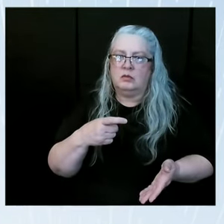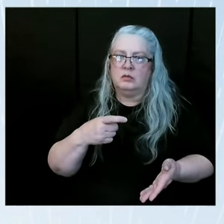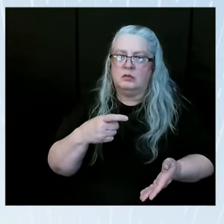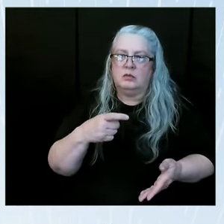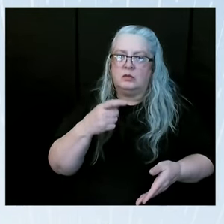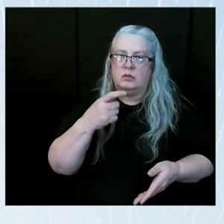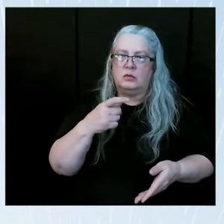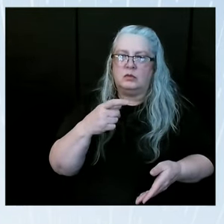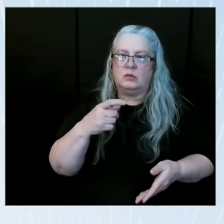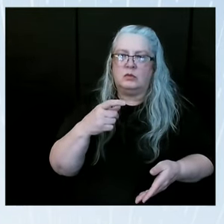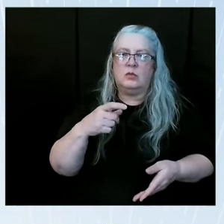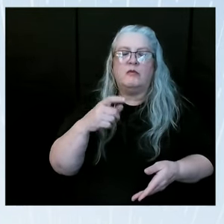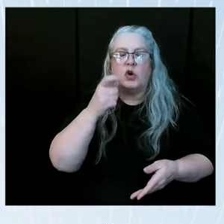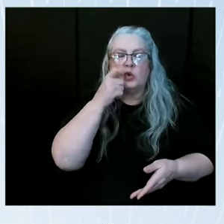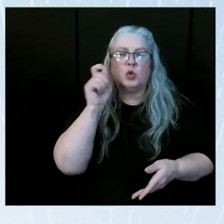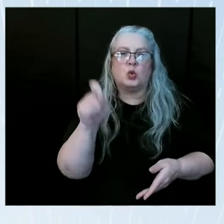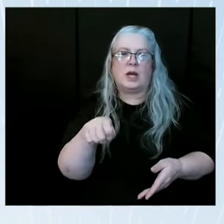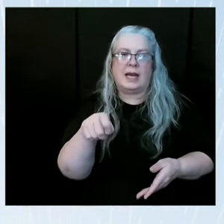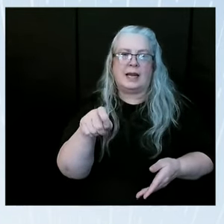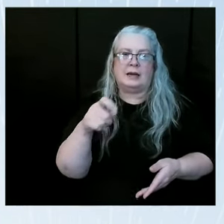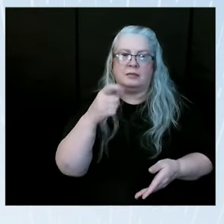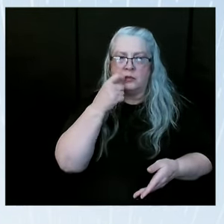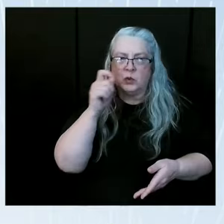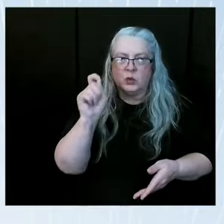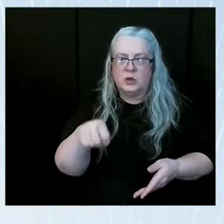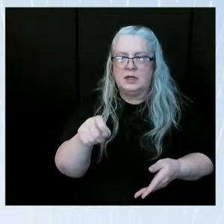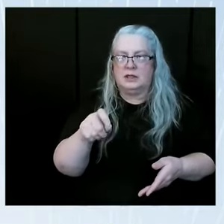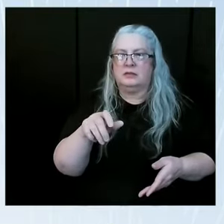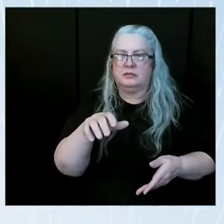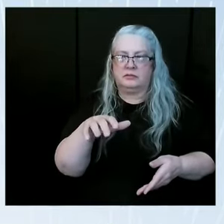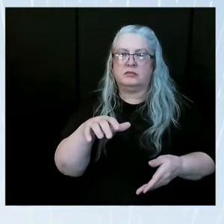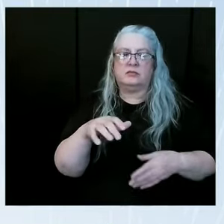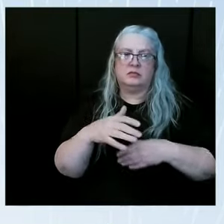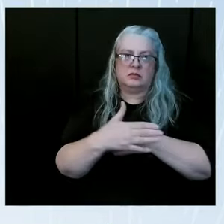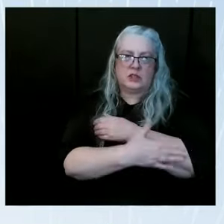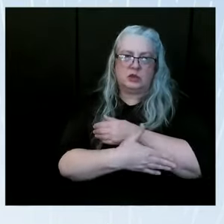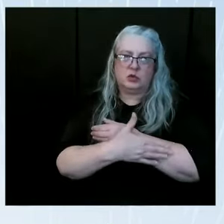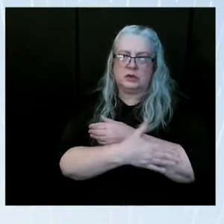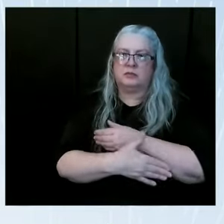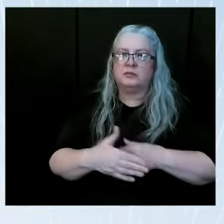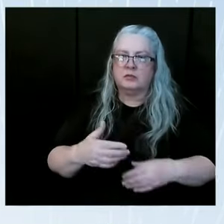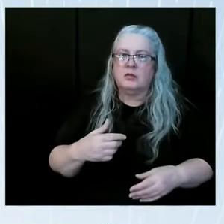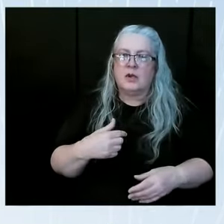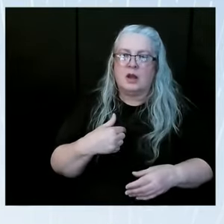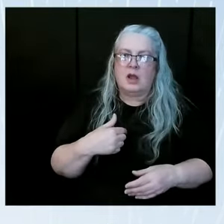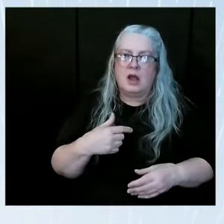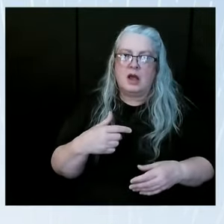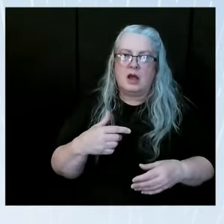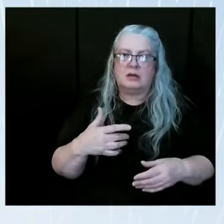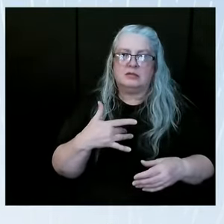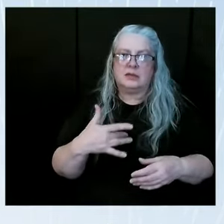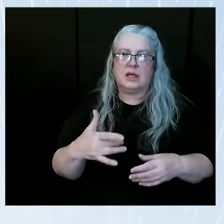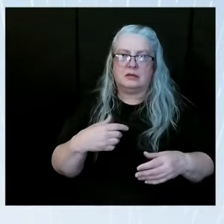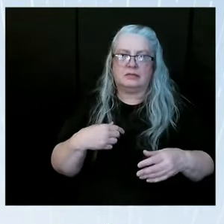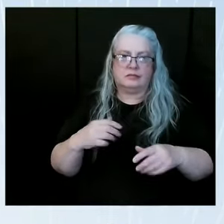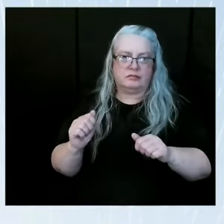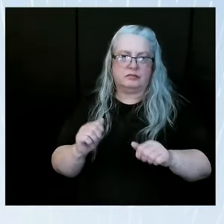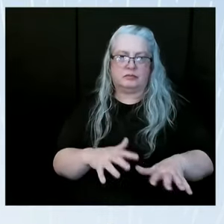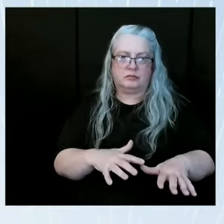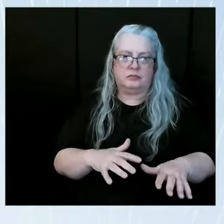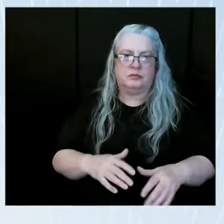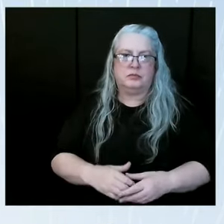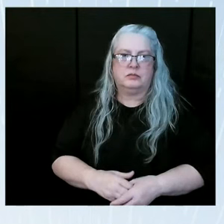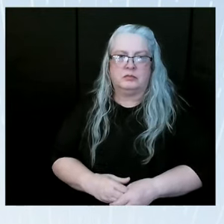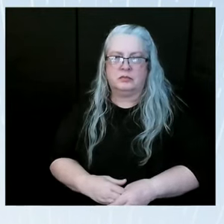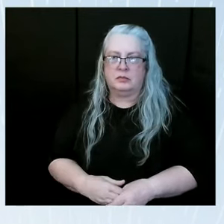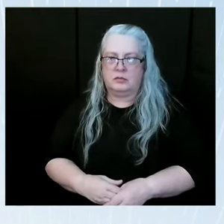human trafficking. Turn it back over to you, Secretary. Javier, thank you very much. Thank you for sharing all the great work that HHS is doing. And the